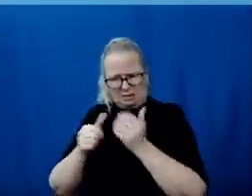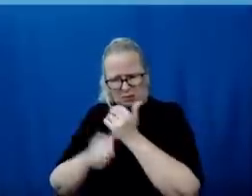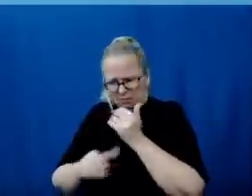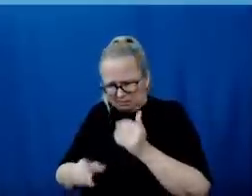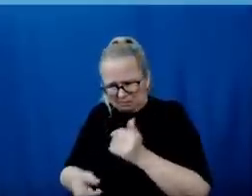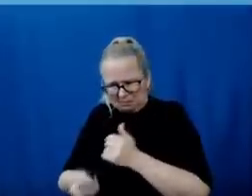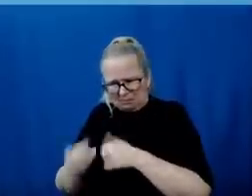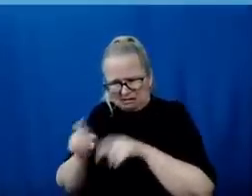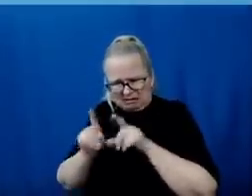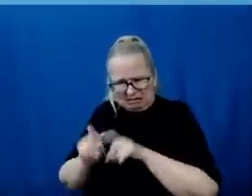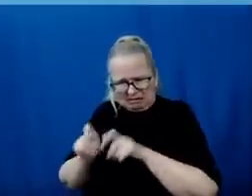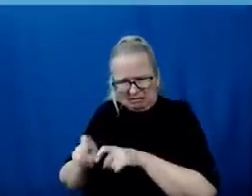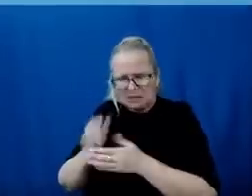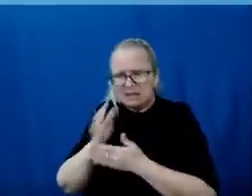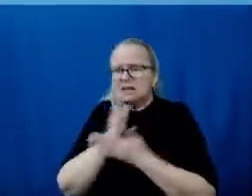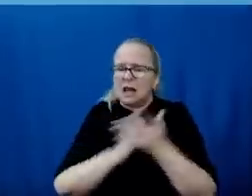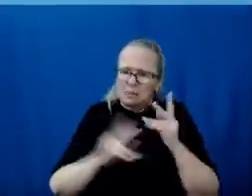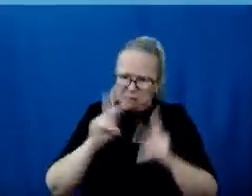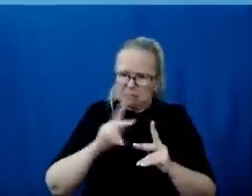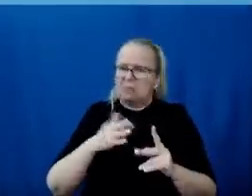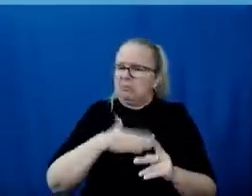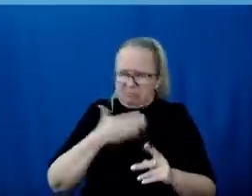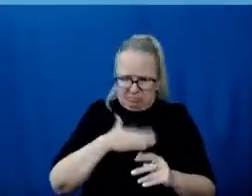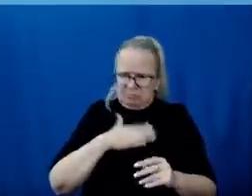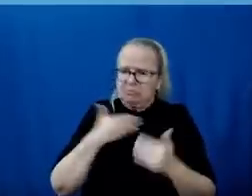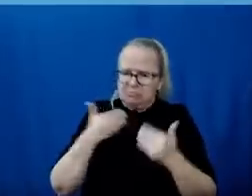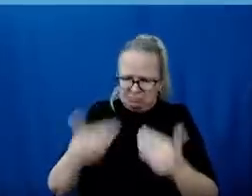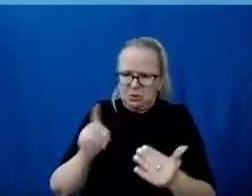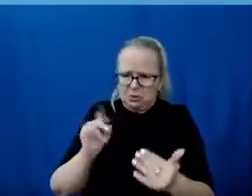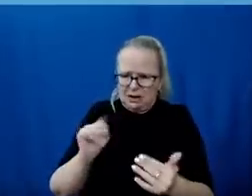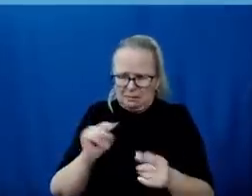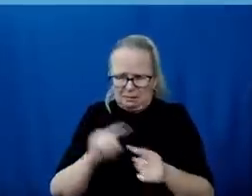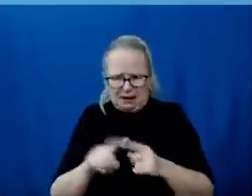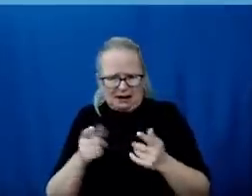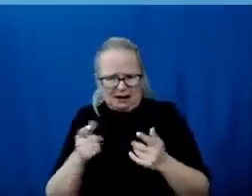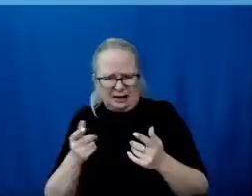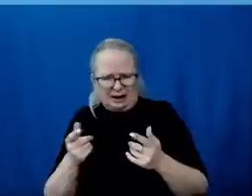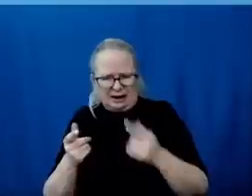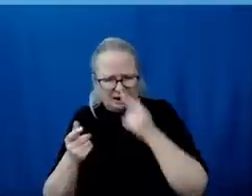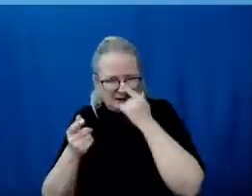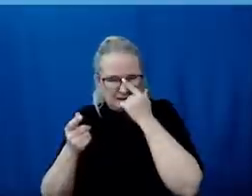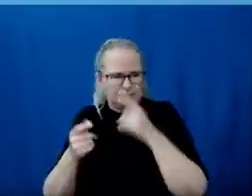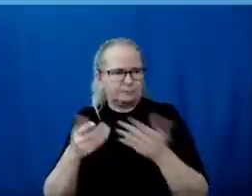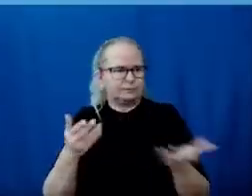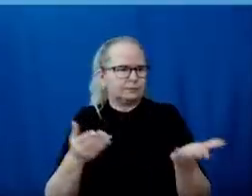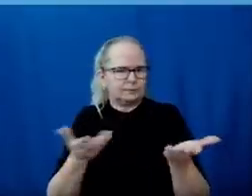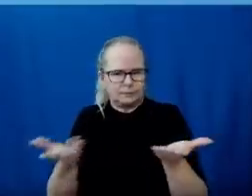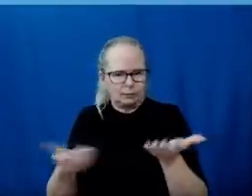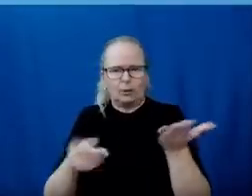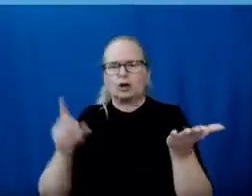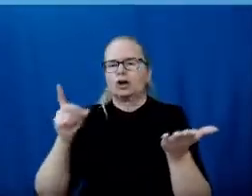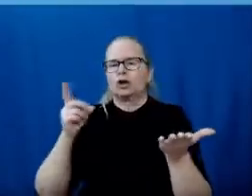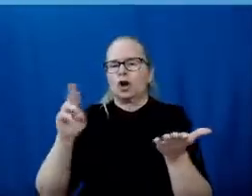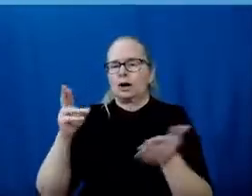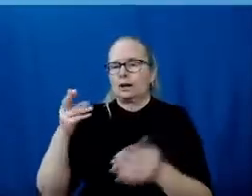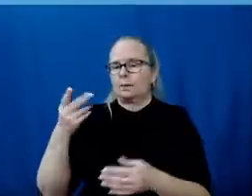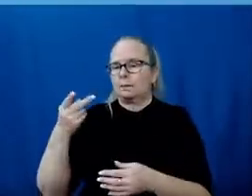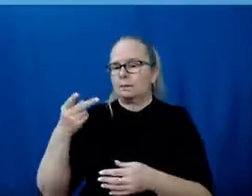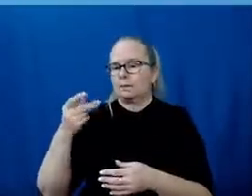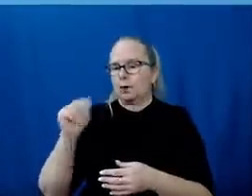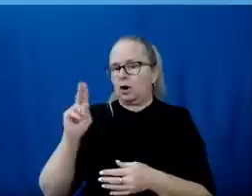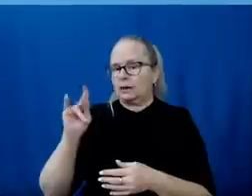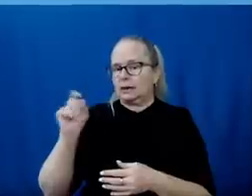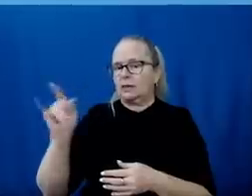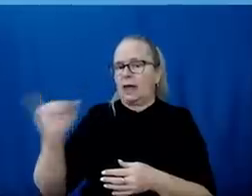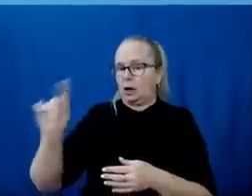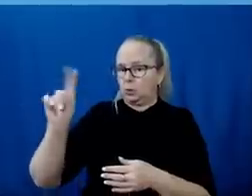like testing their own excrement, but some people I think would test their own excrement at home. Yeah, that's a bit of